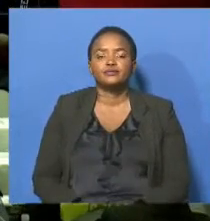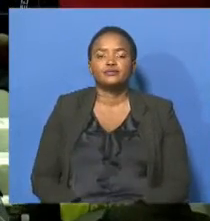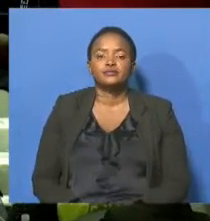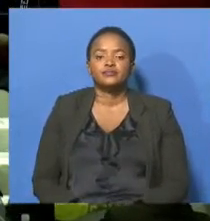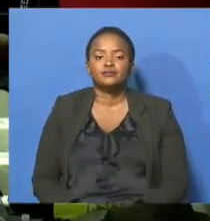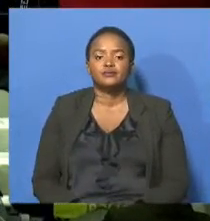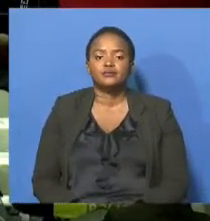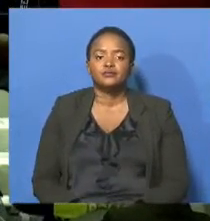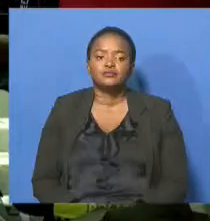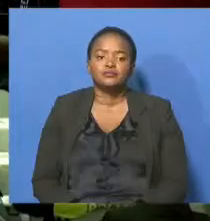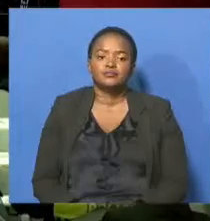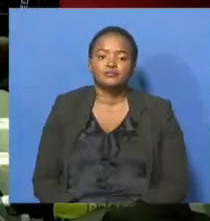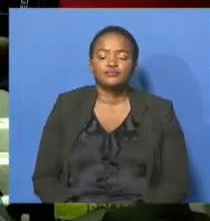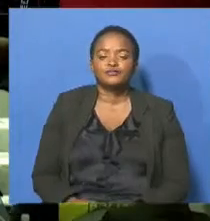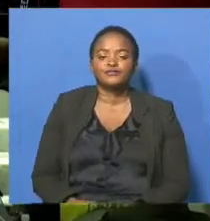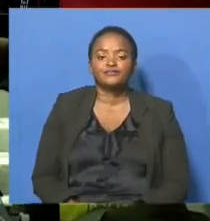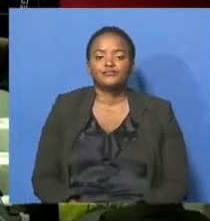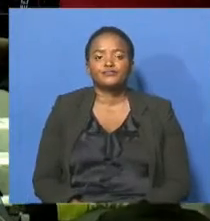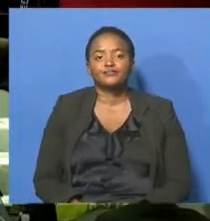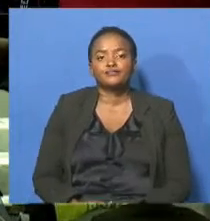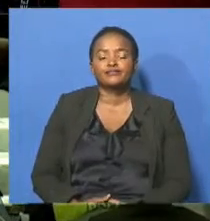sir.